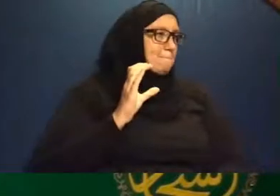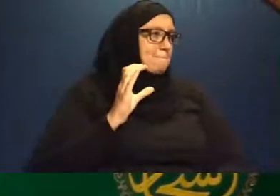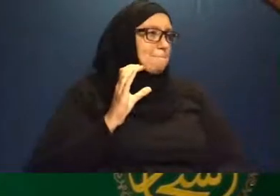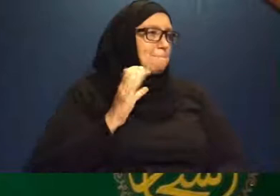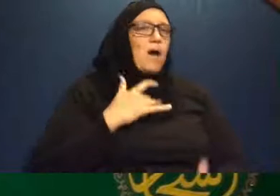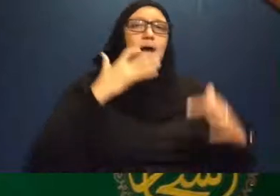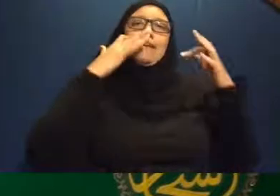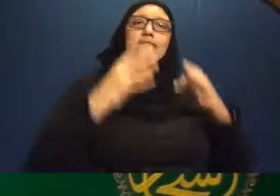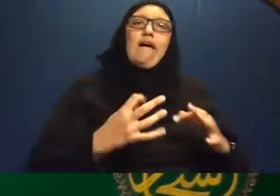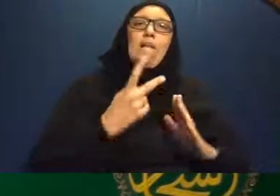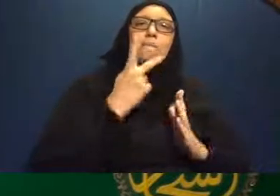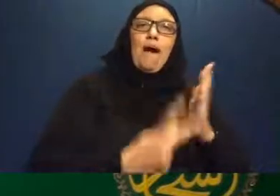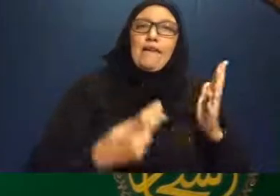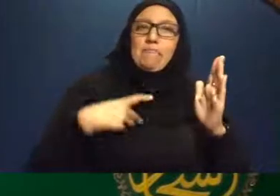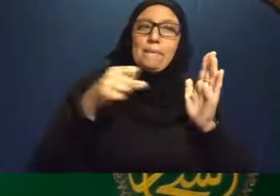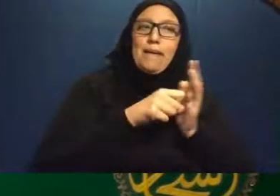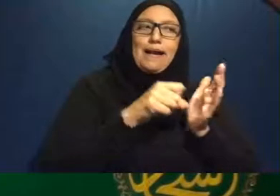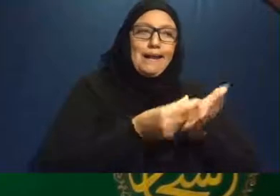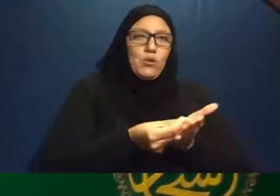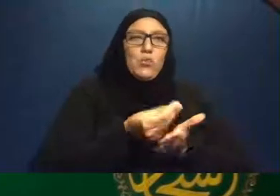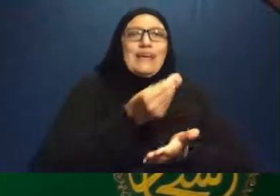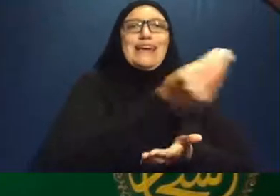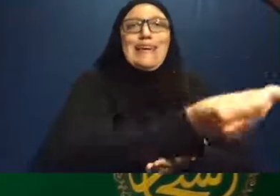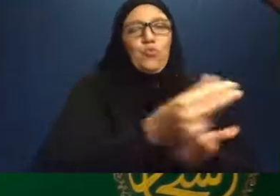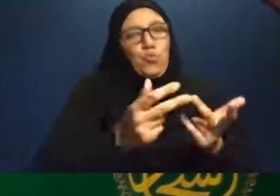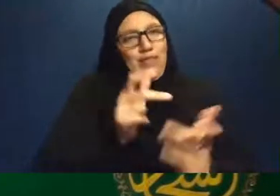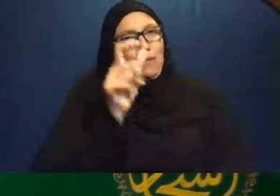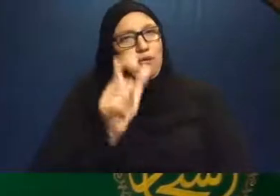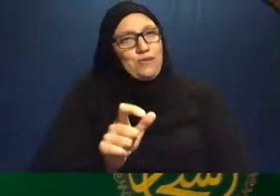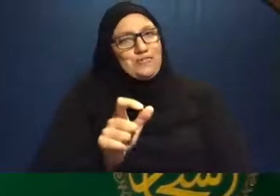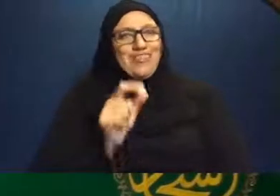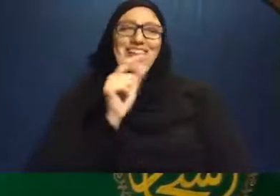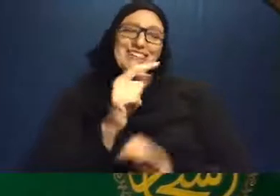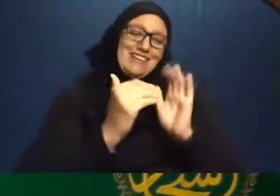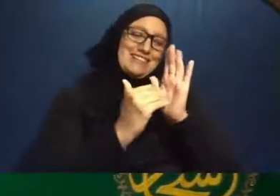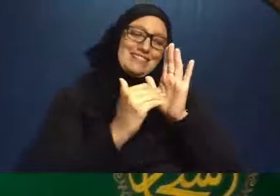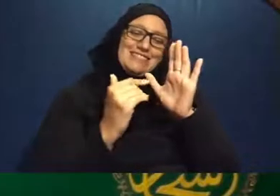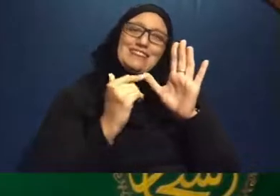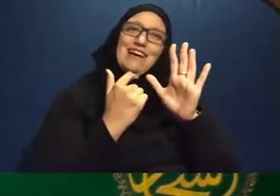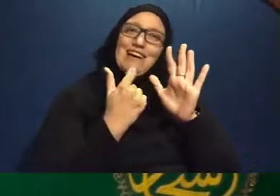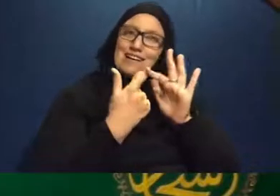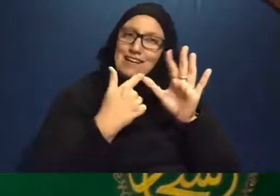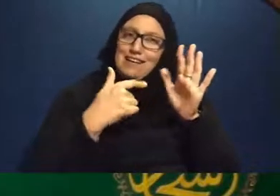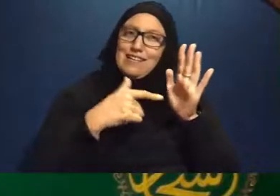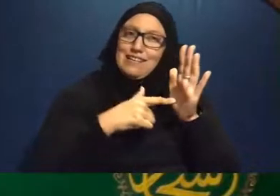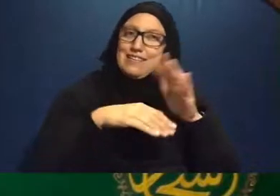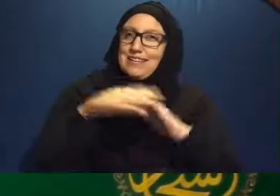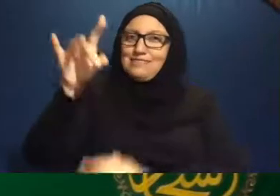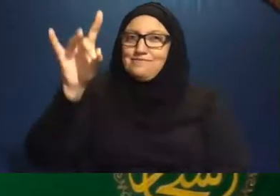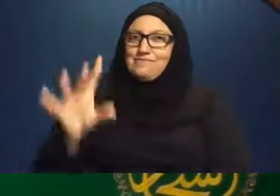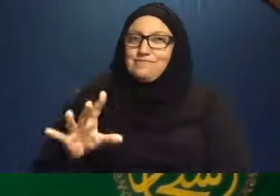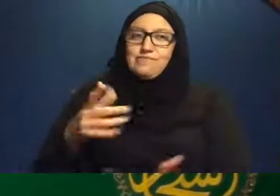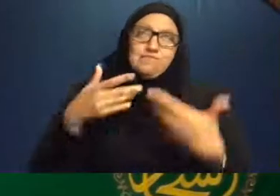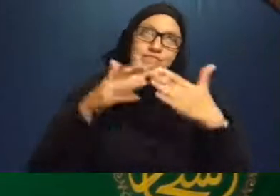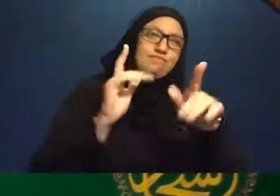is in need of it. Not all of it, or part of it. This is called zakat. So the reason that we zakat is in Islam,